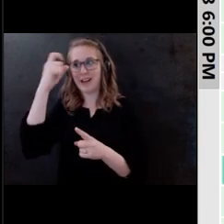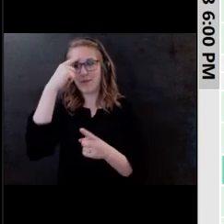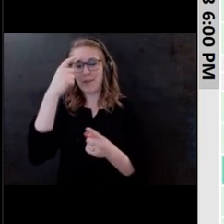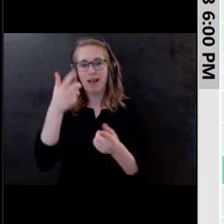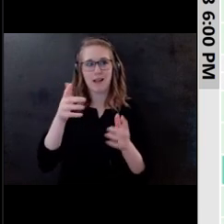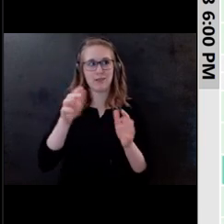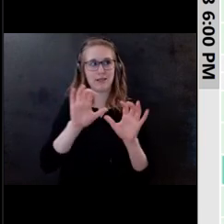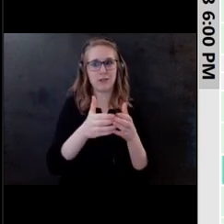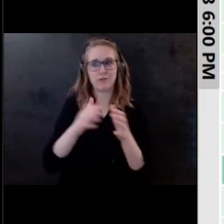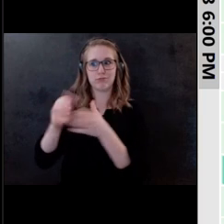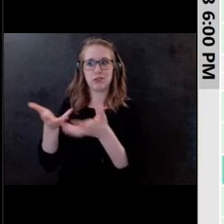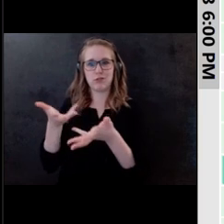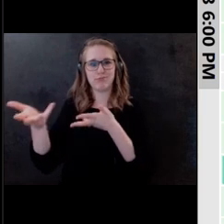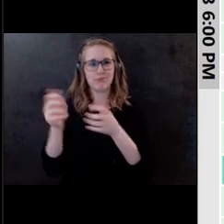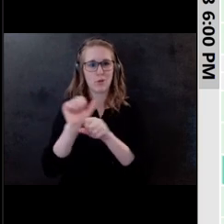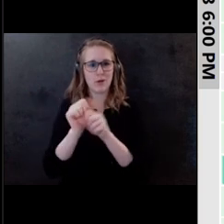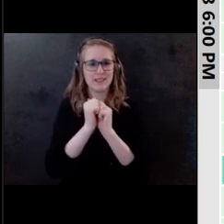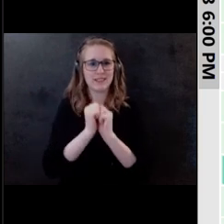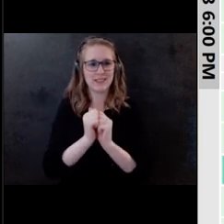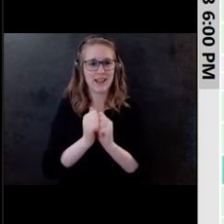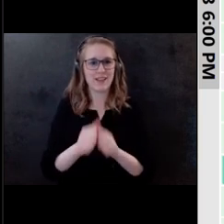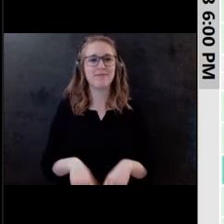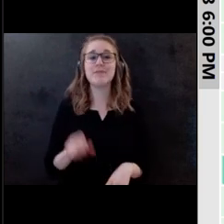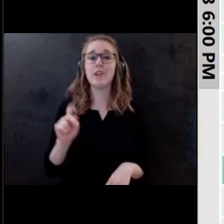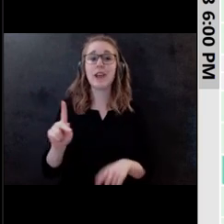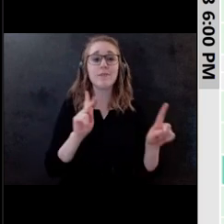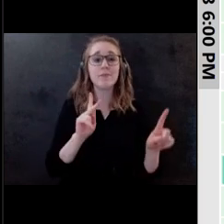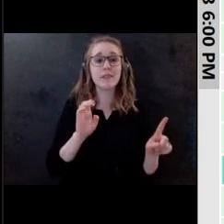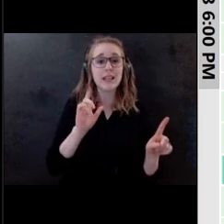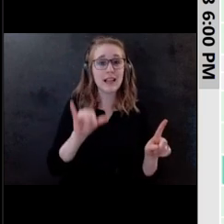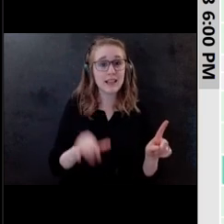Thank you. Good. Board Member Kelly.